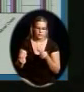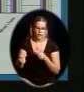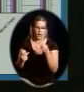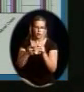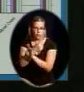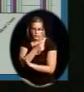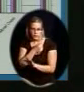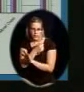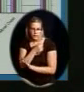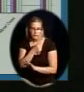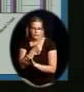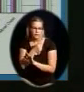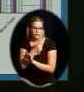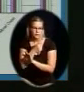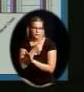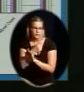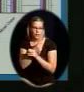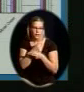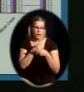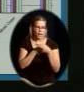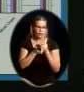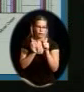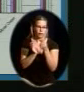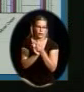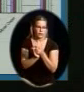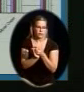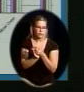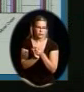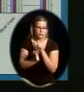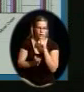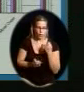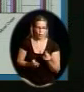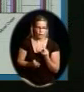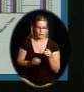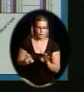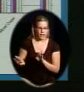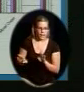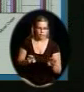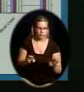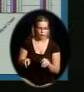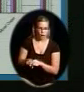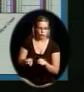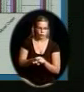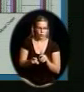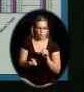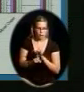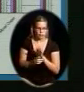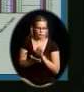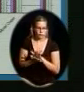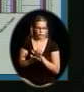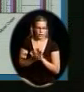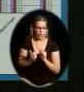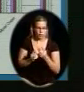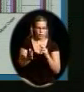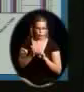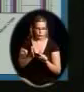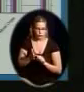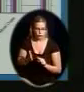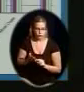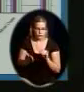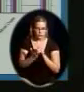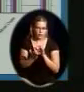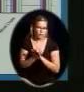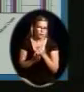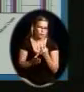the protective factors, the higher the grades. So not only on behavior, but also on impact for school, the research has documented both